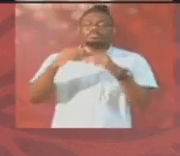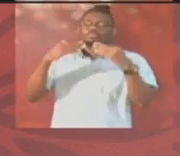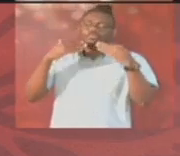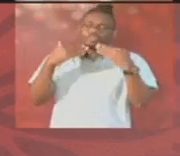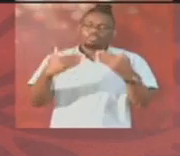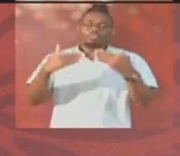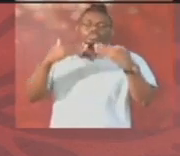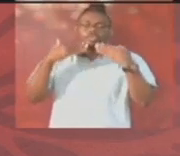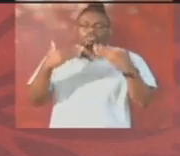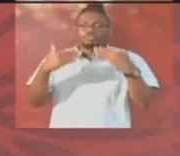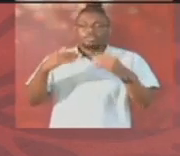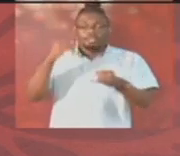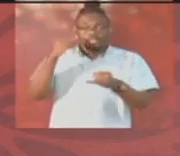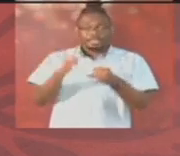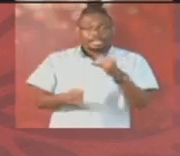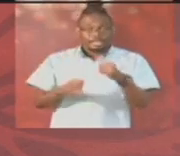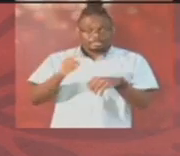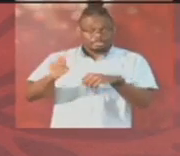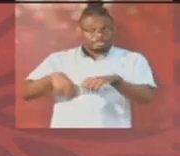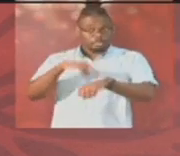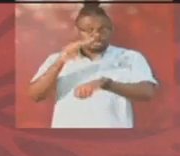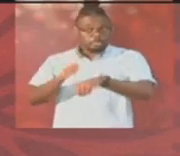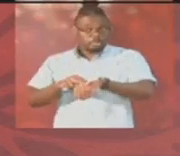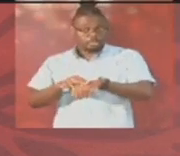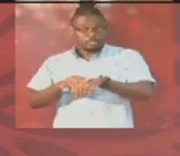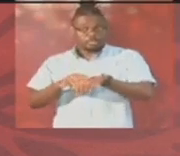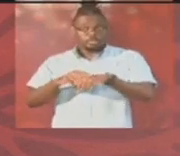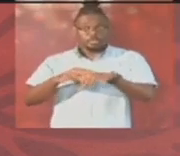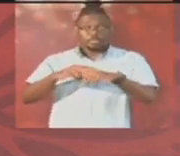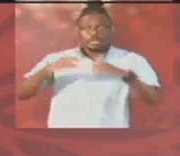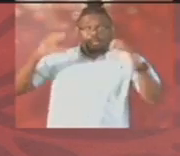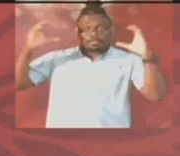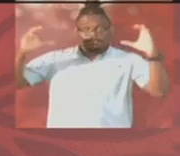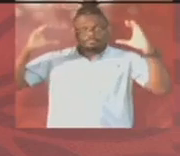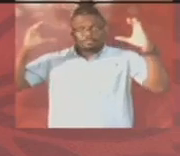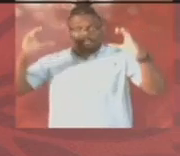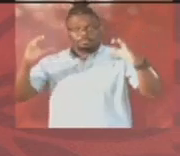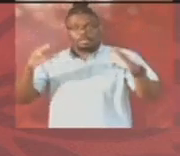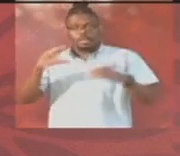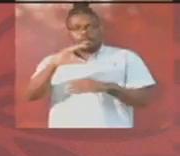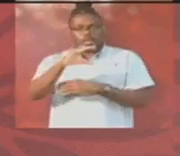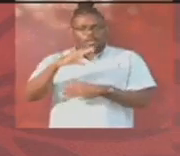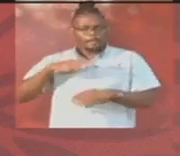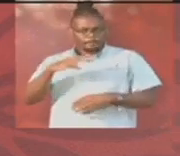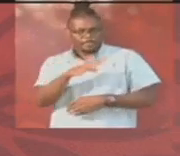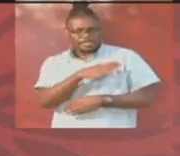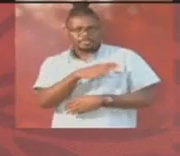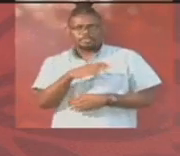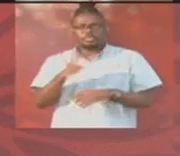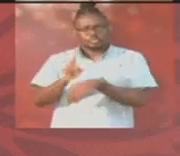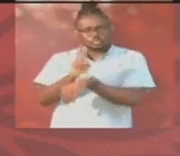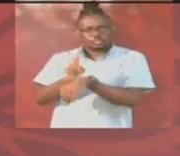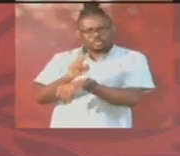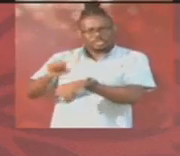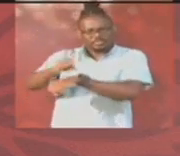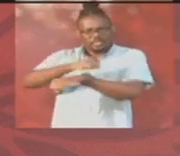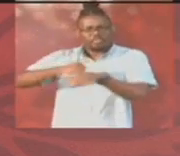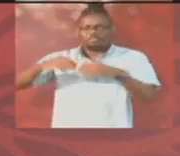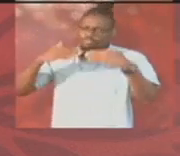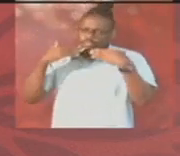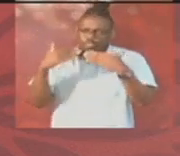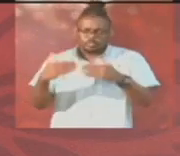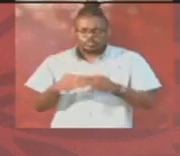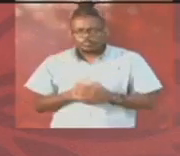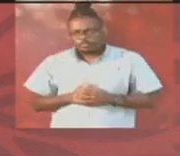lastly, the National Carnival Commission, for allowing us the use of the paddock at the Queen's Park Savannah. The site was perfect in terms of